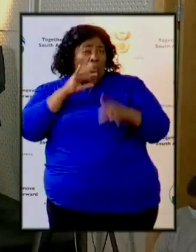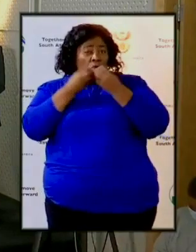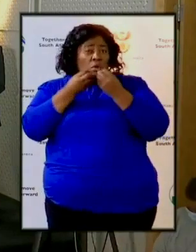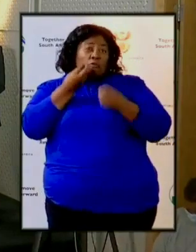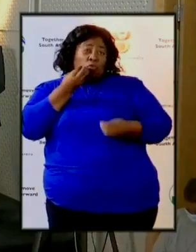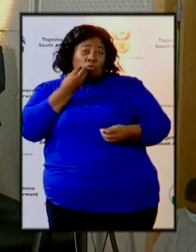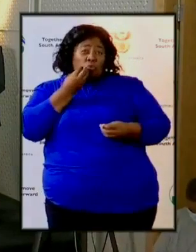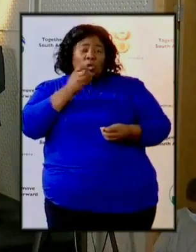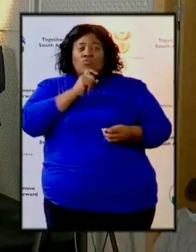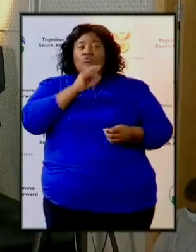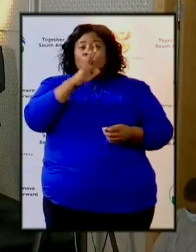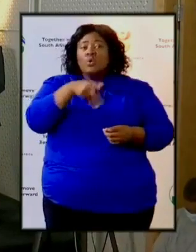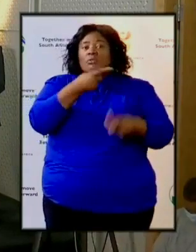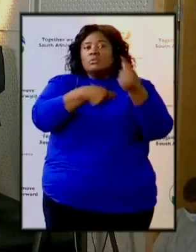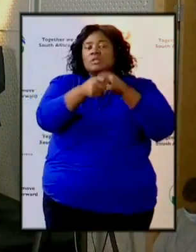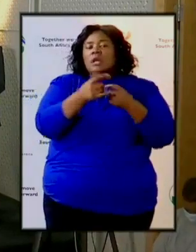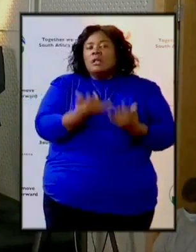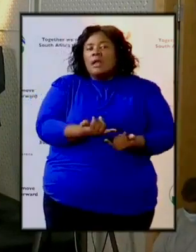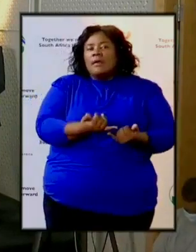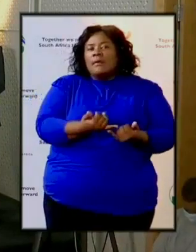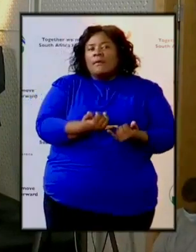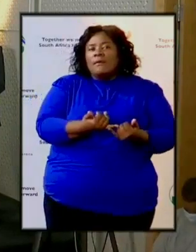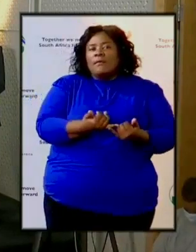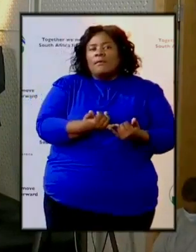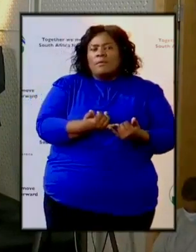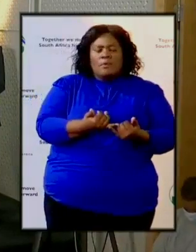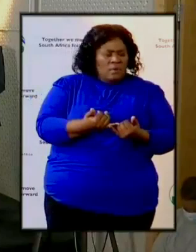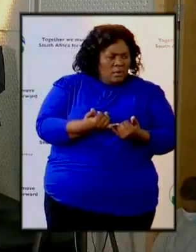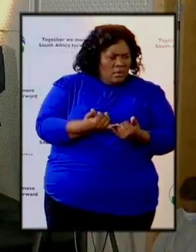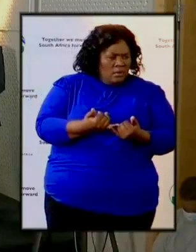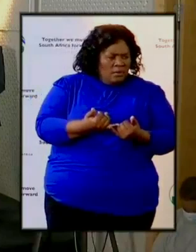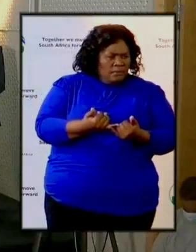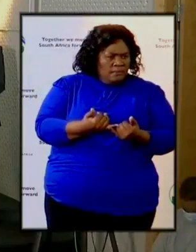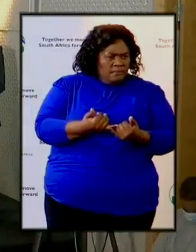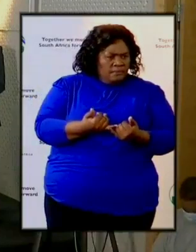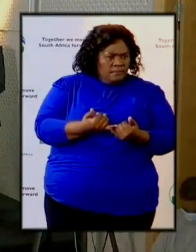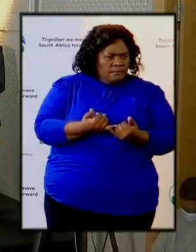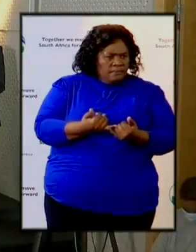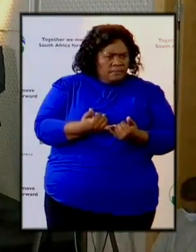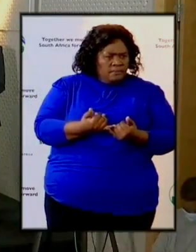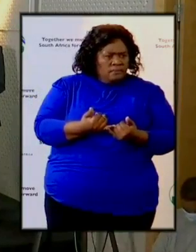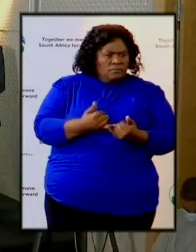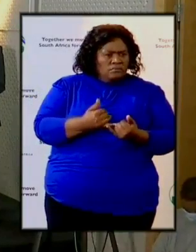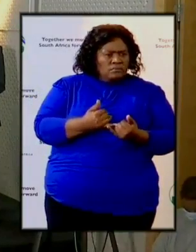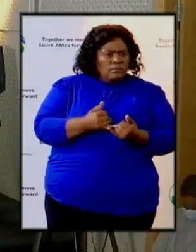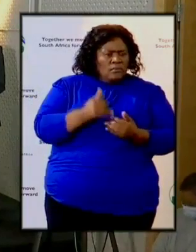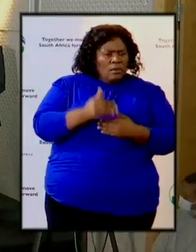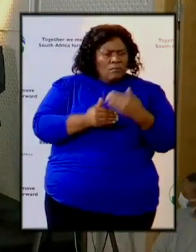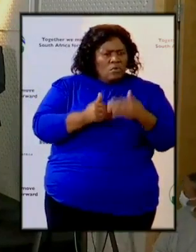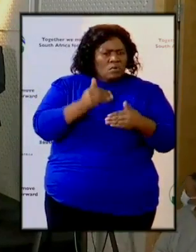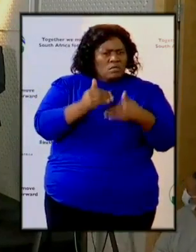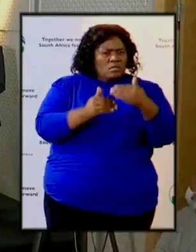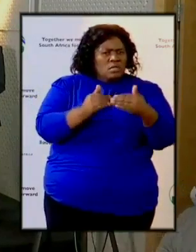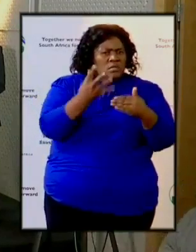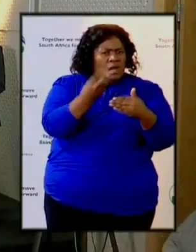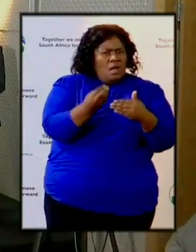is, what procedures are there in place also? Oh, this is part of the first question. What procedures are there also place to check if